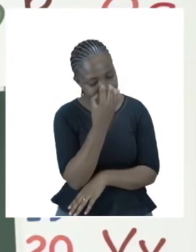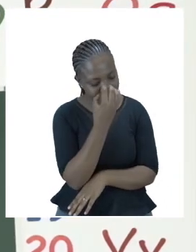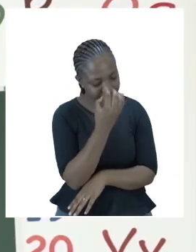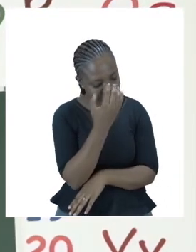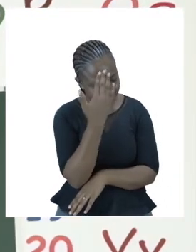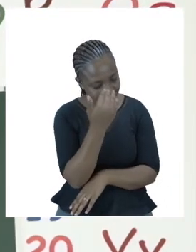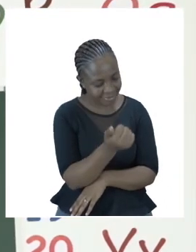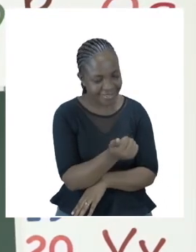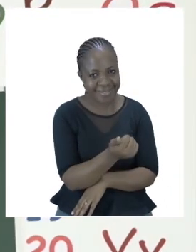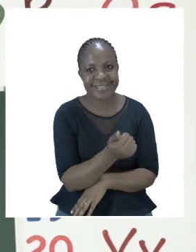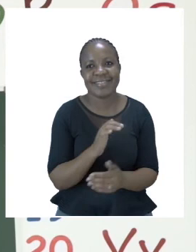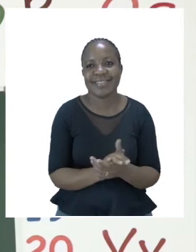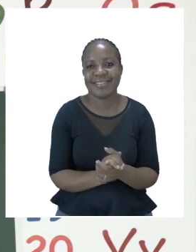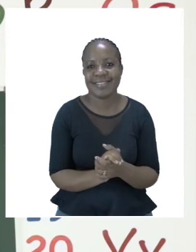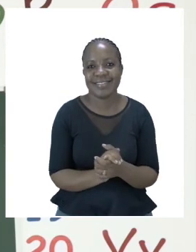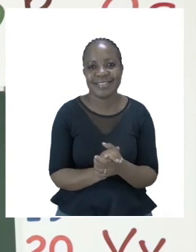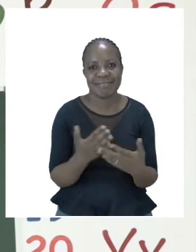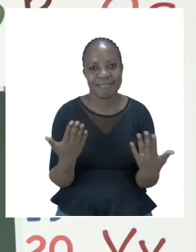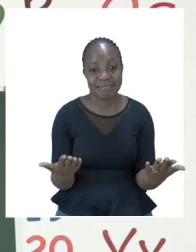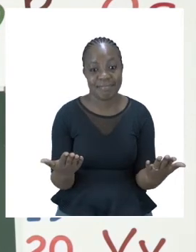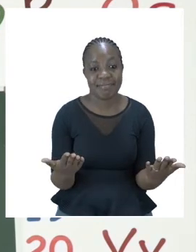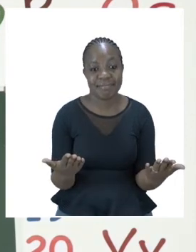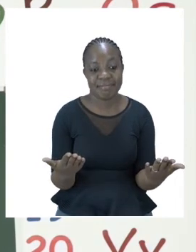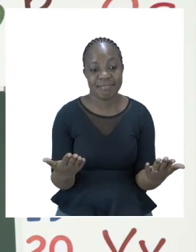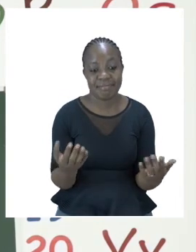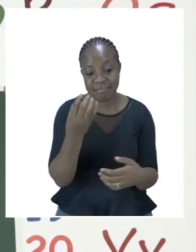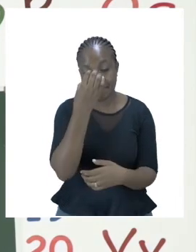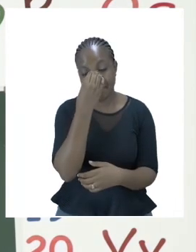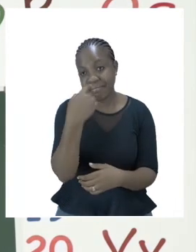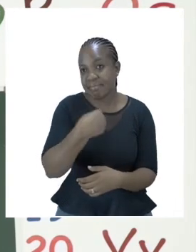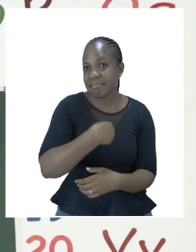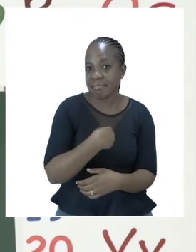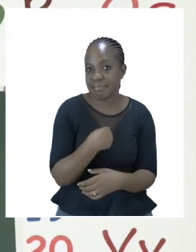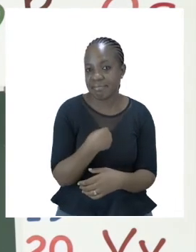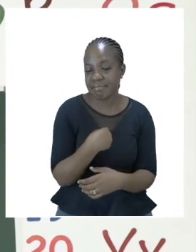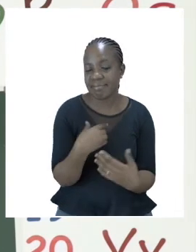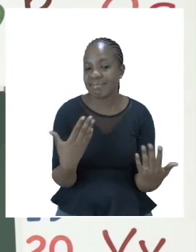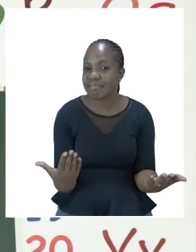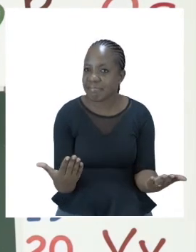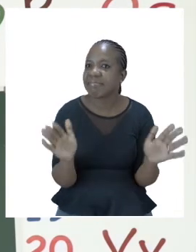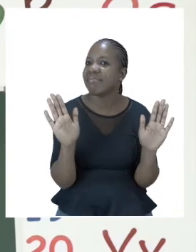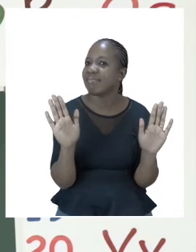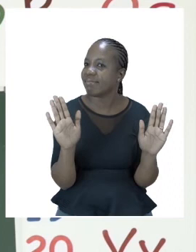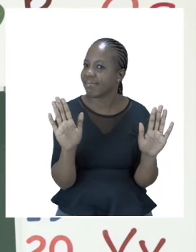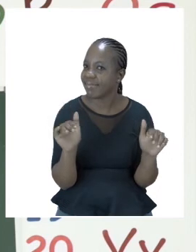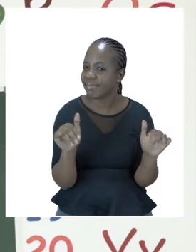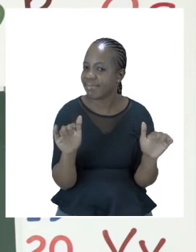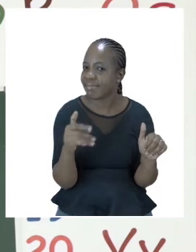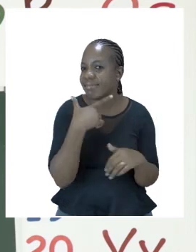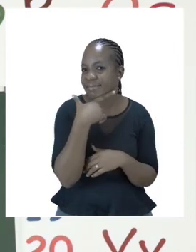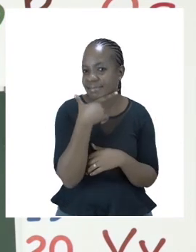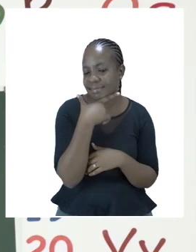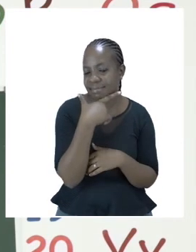Zoshi. So, from Zoshi and I, we would like to say thank you